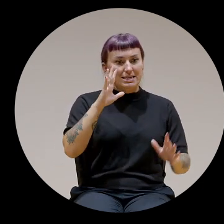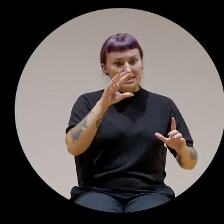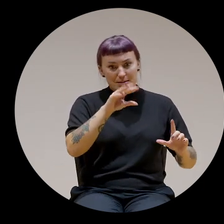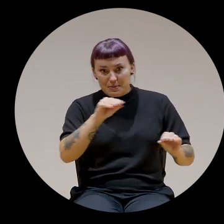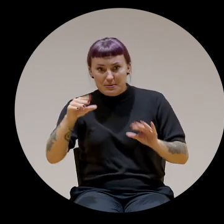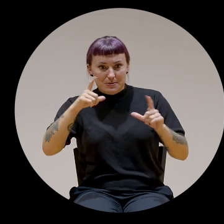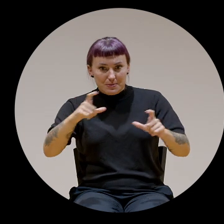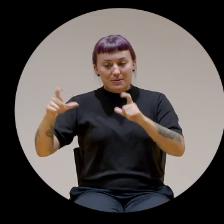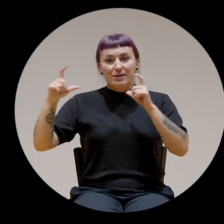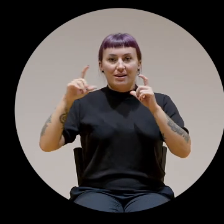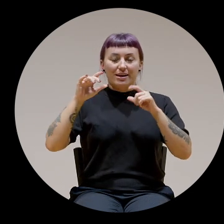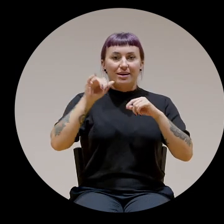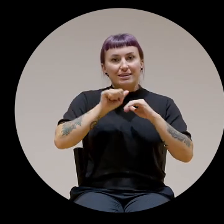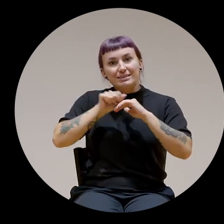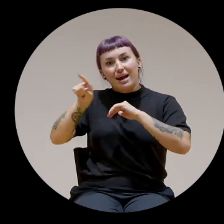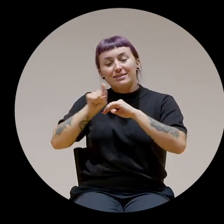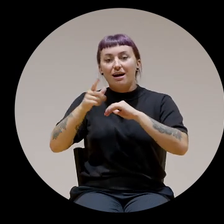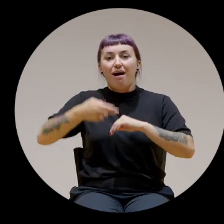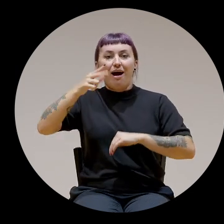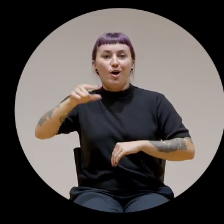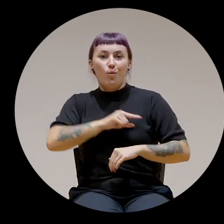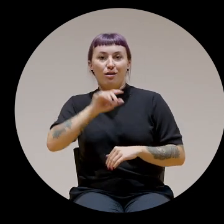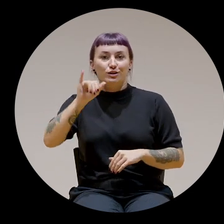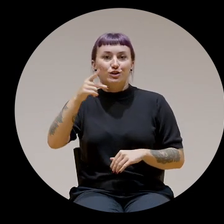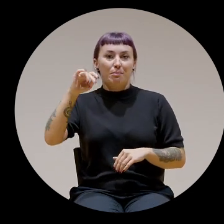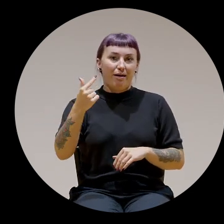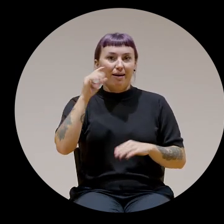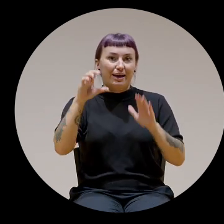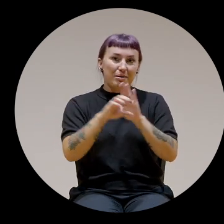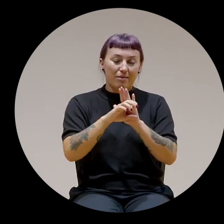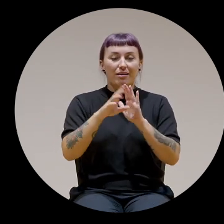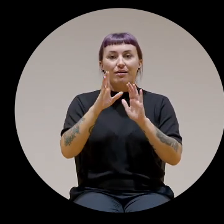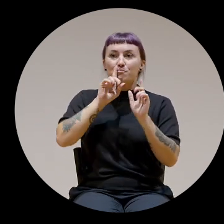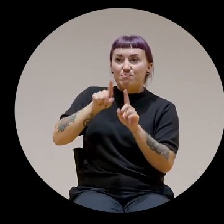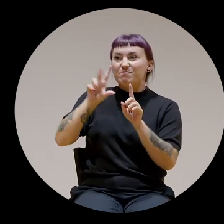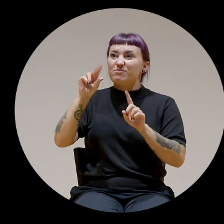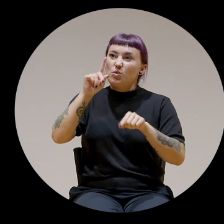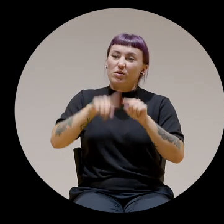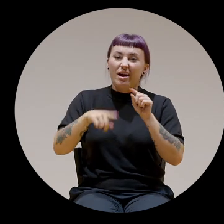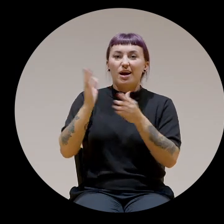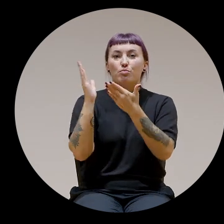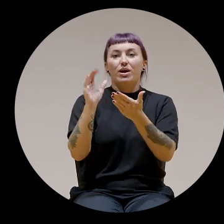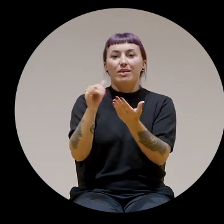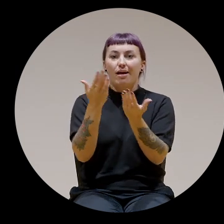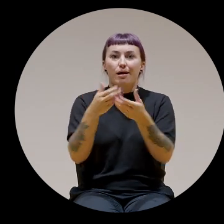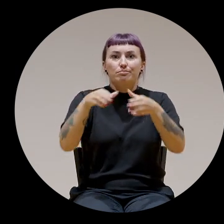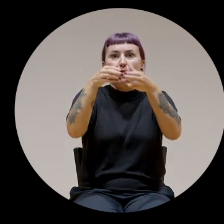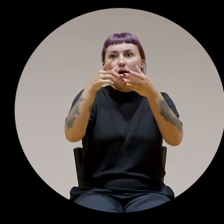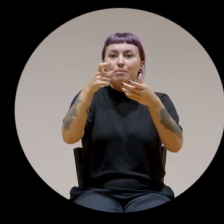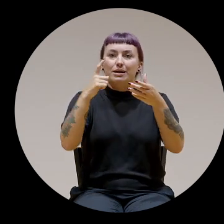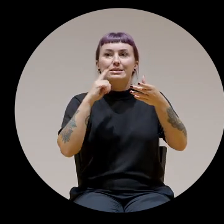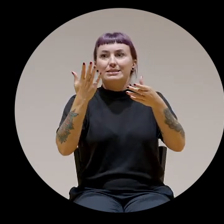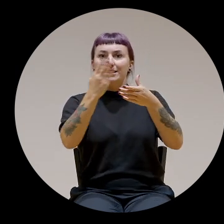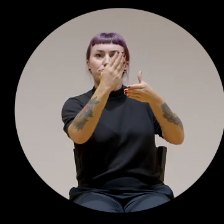taking pictures in the storeroom and sending me very high quality JPEGs, or reporting back that, no, we can't have that pot because on the other side